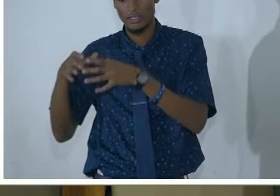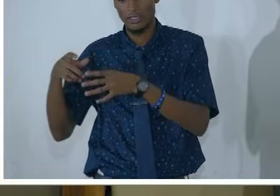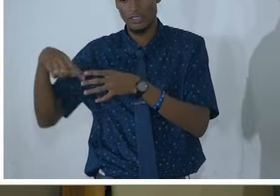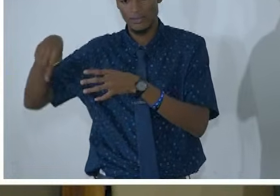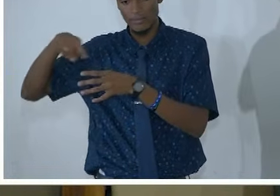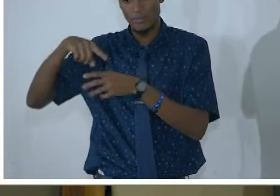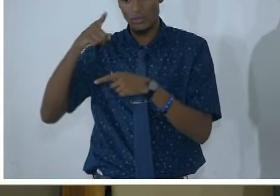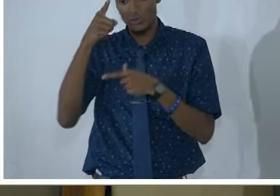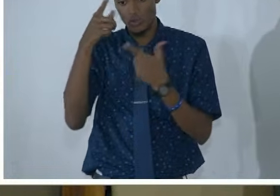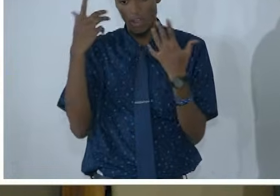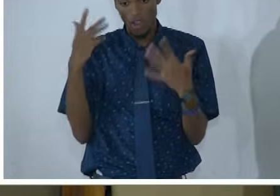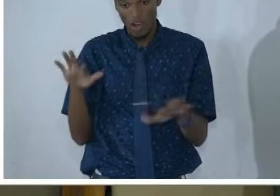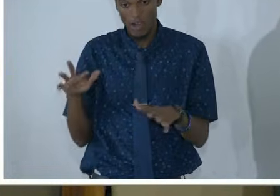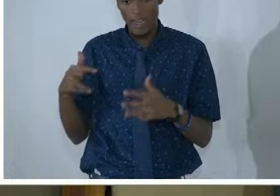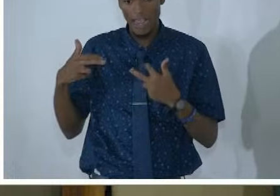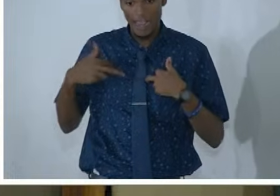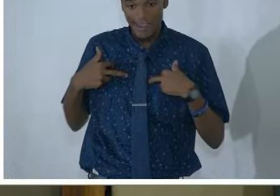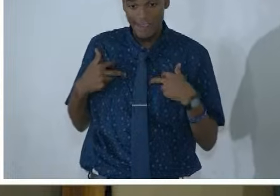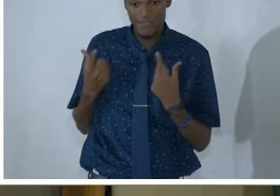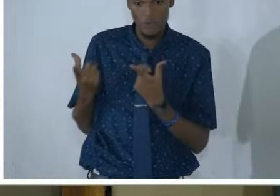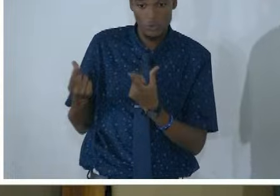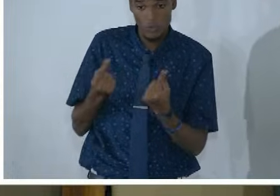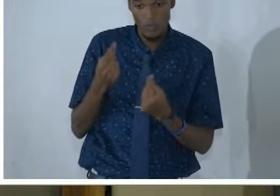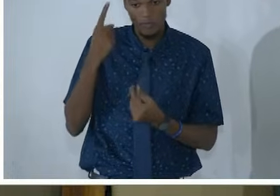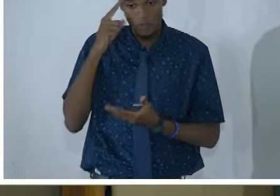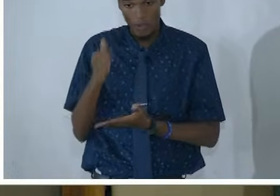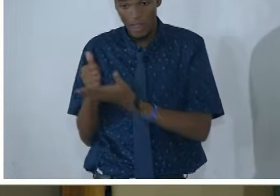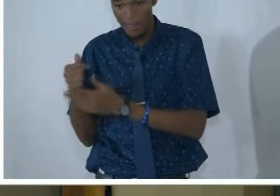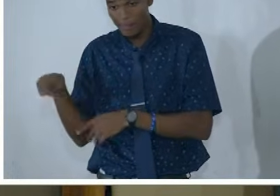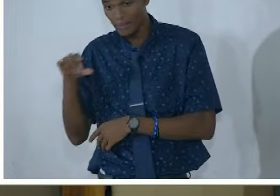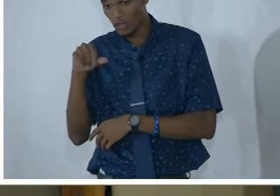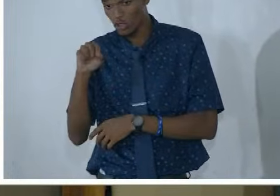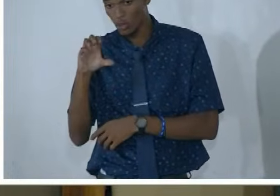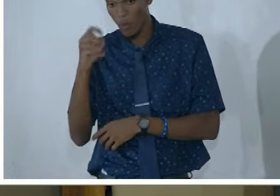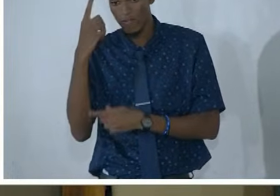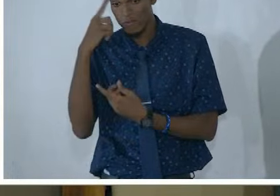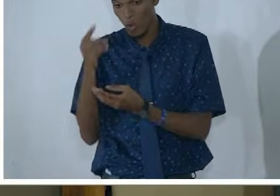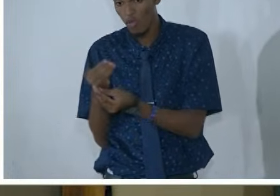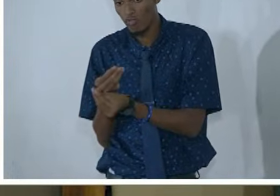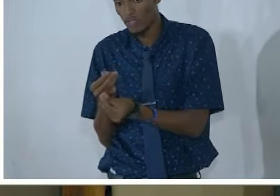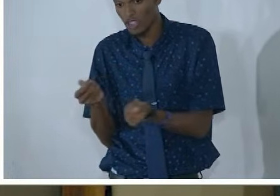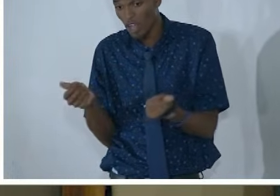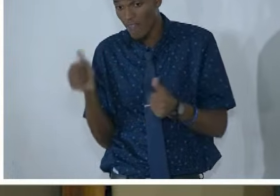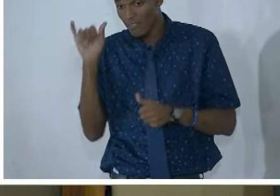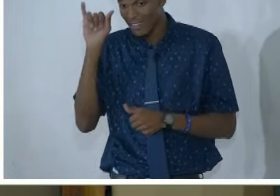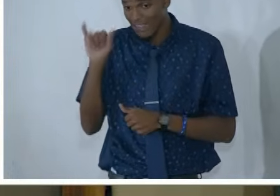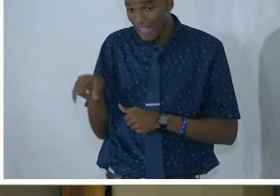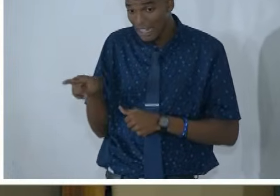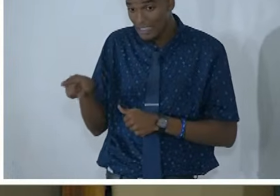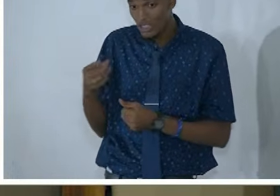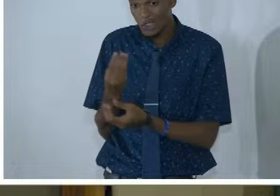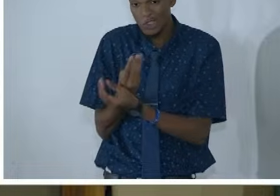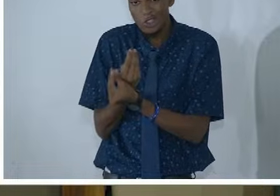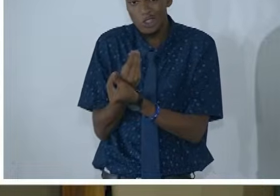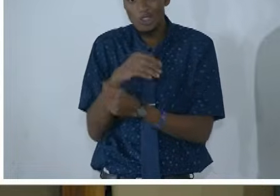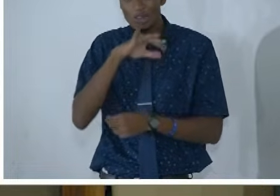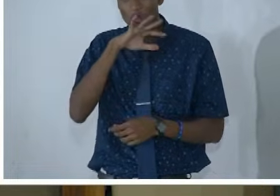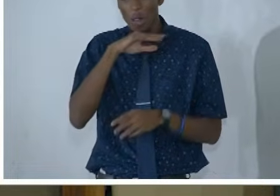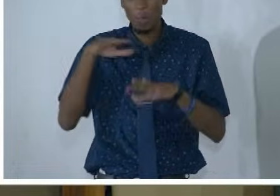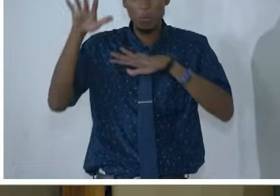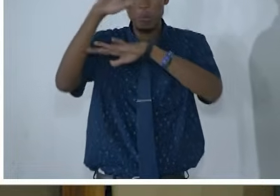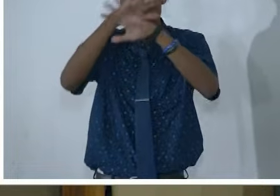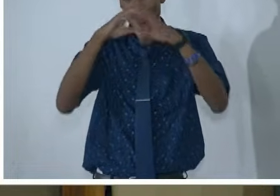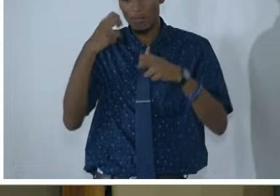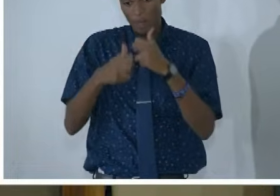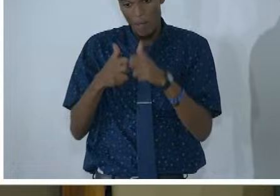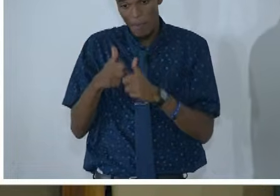have you reached an accommodation with JISTV to resolve that dust problem for the